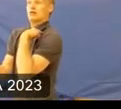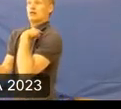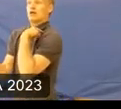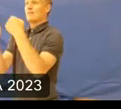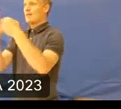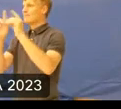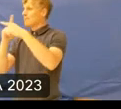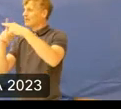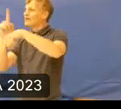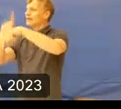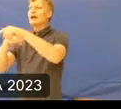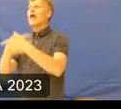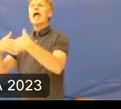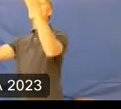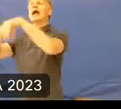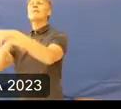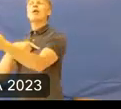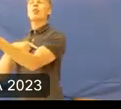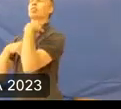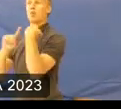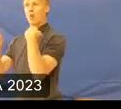time, he has got to